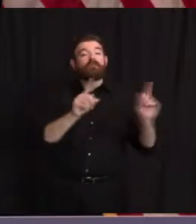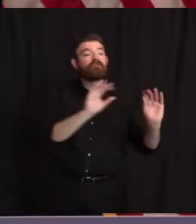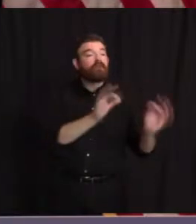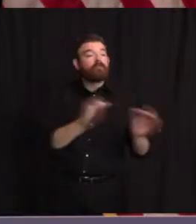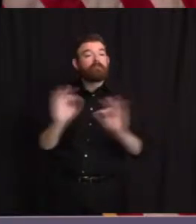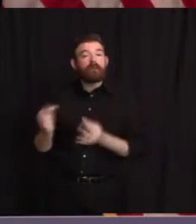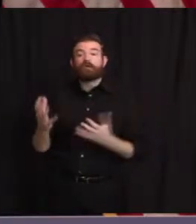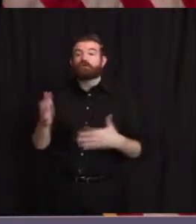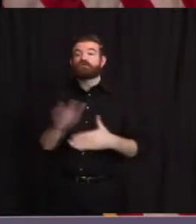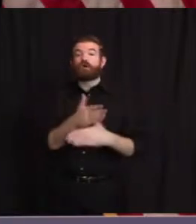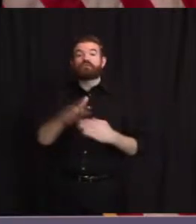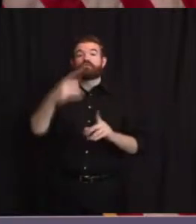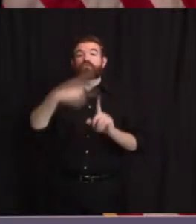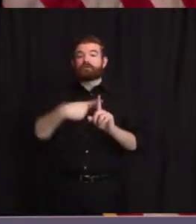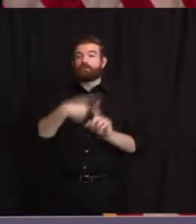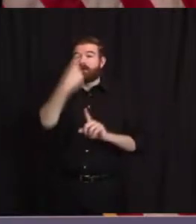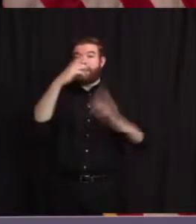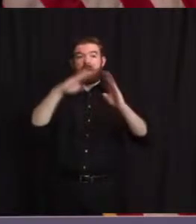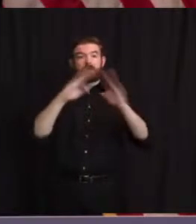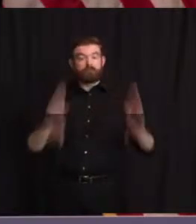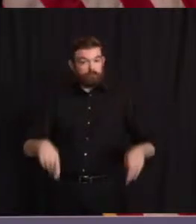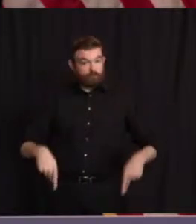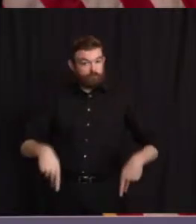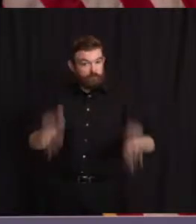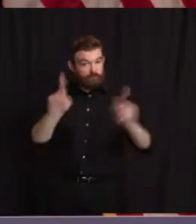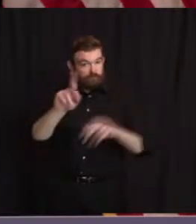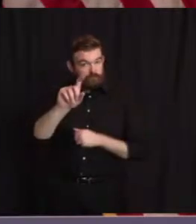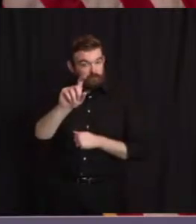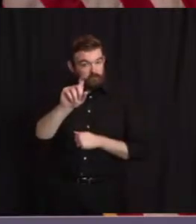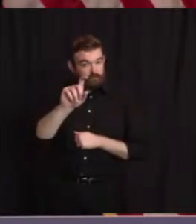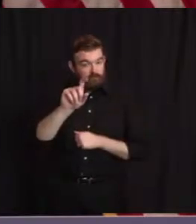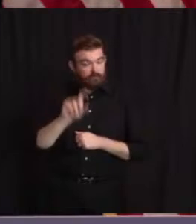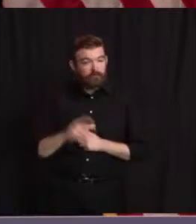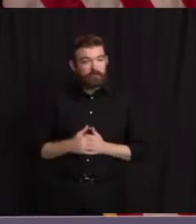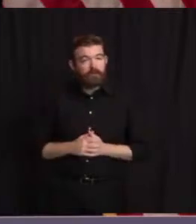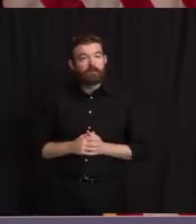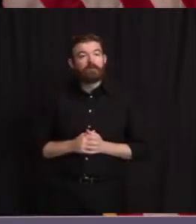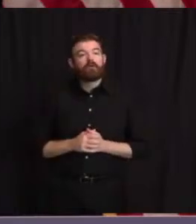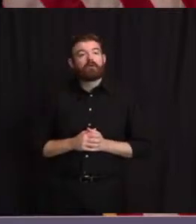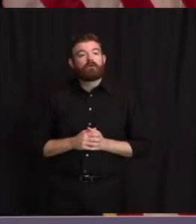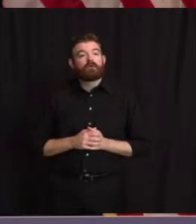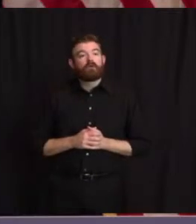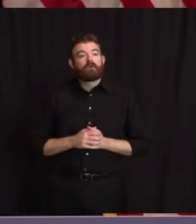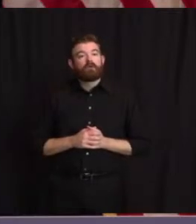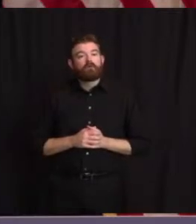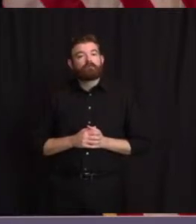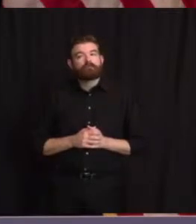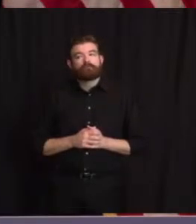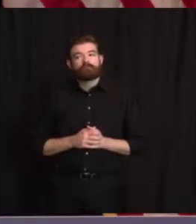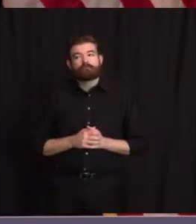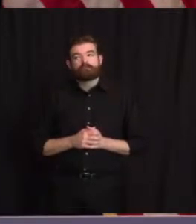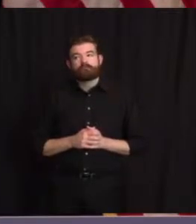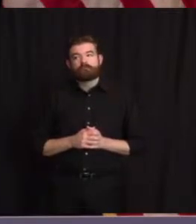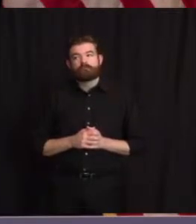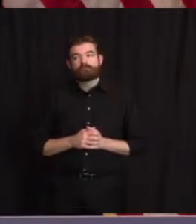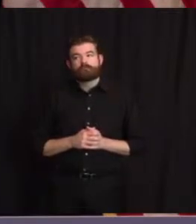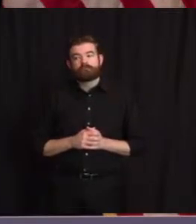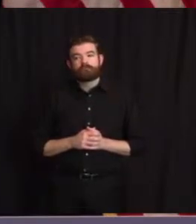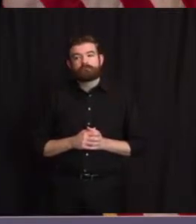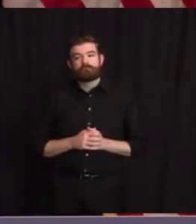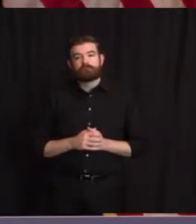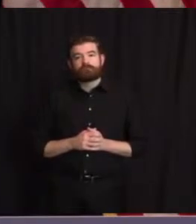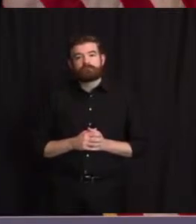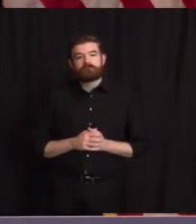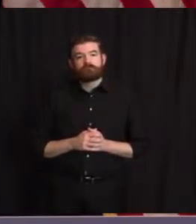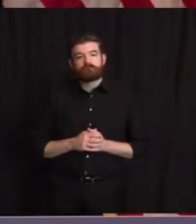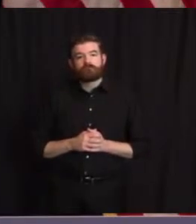I'm going to ask Matt to address a number of these, but Judy and Tina, before I do, I